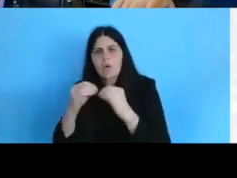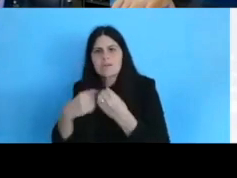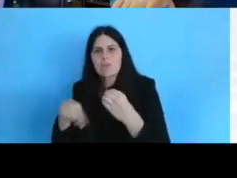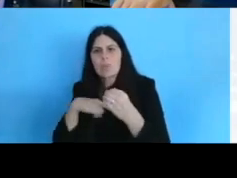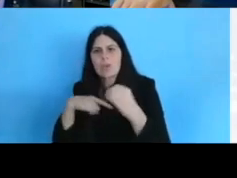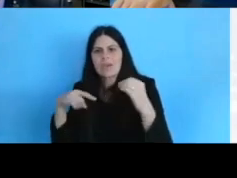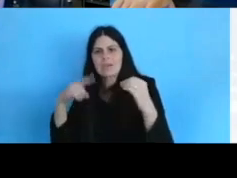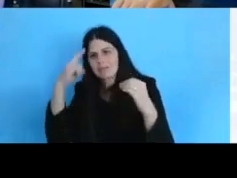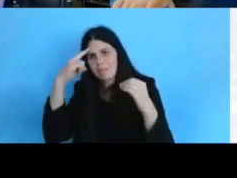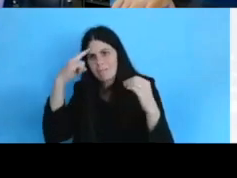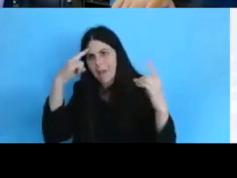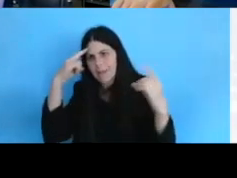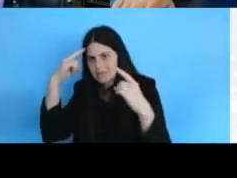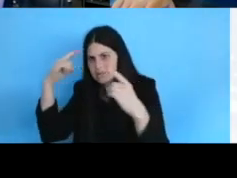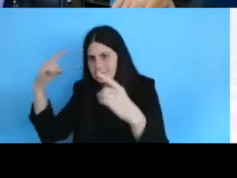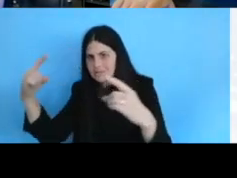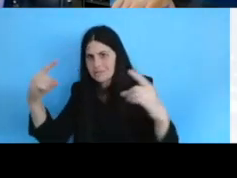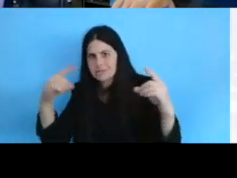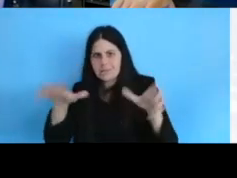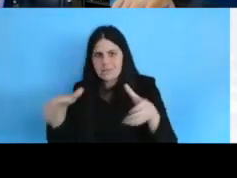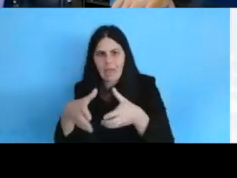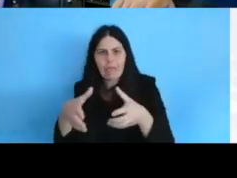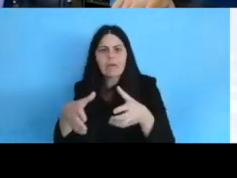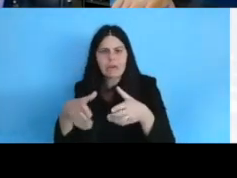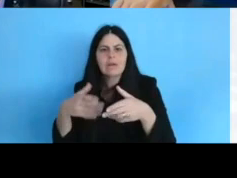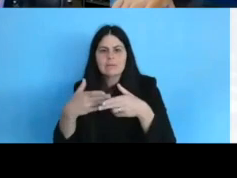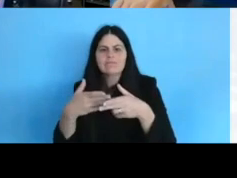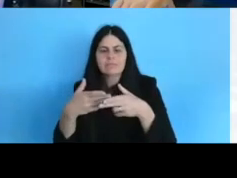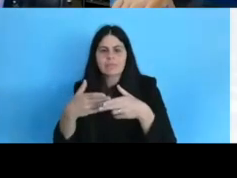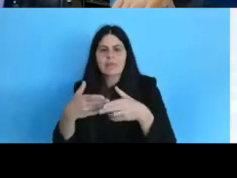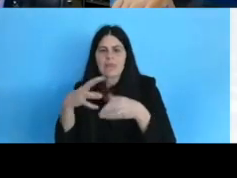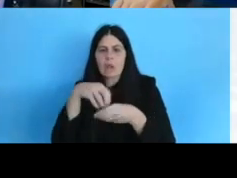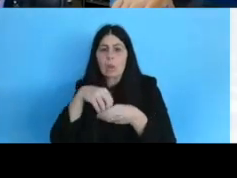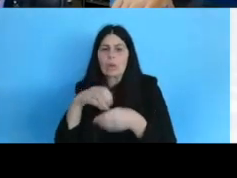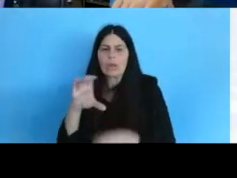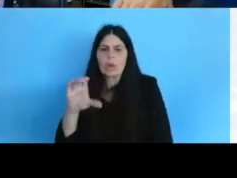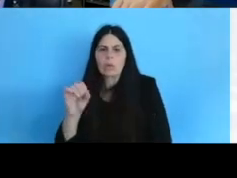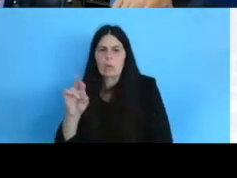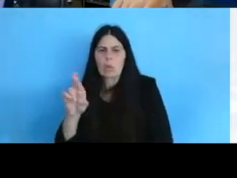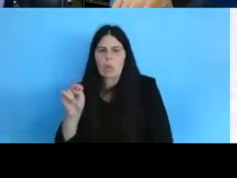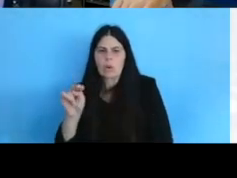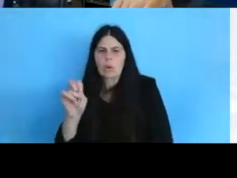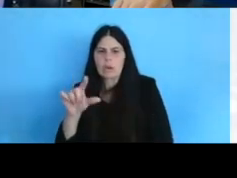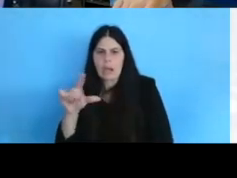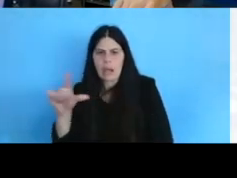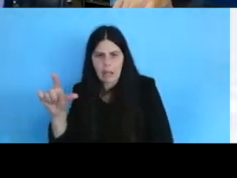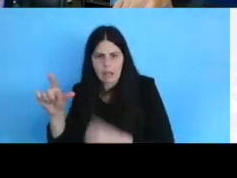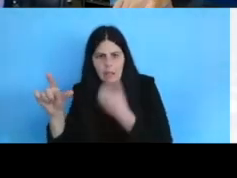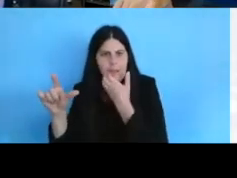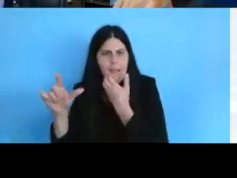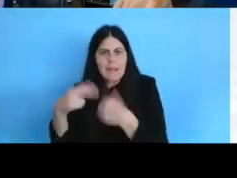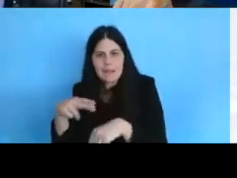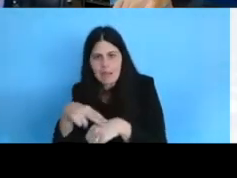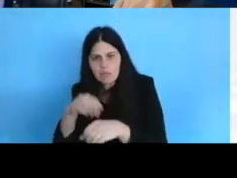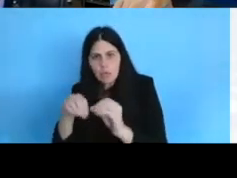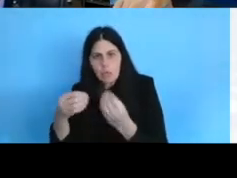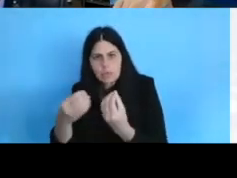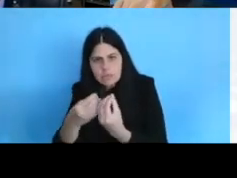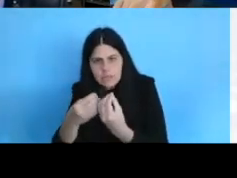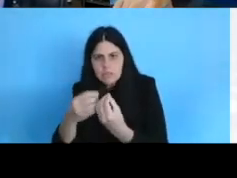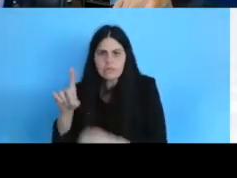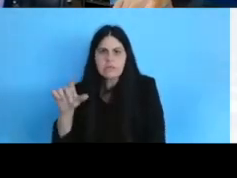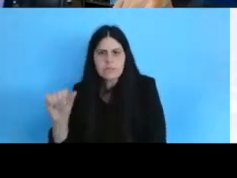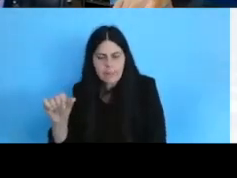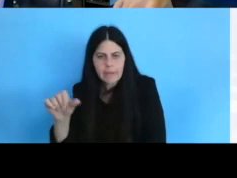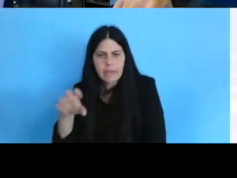We did list Cornell and some of the leader training that they have provided some of the federal agencies, the National Organization on Disability and